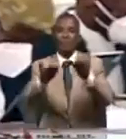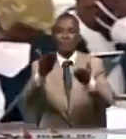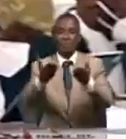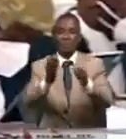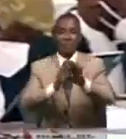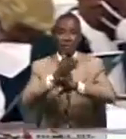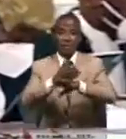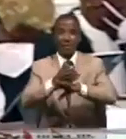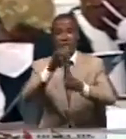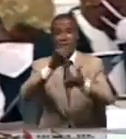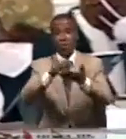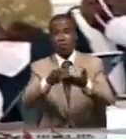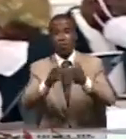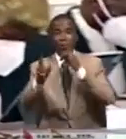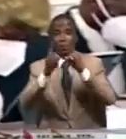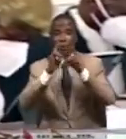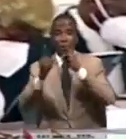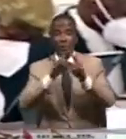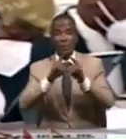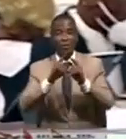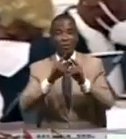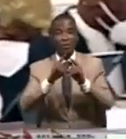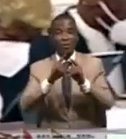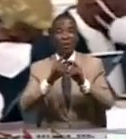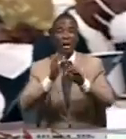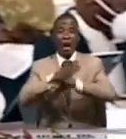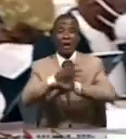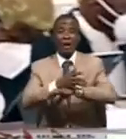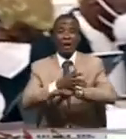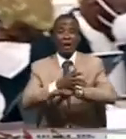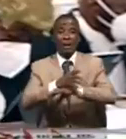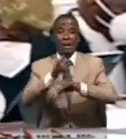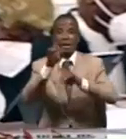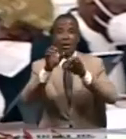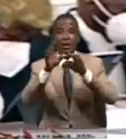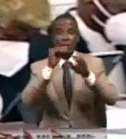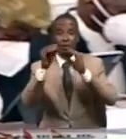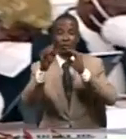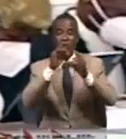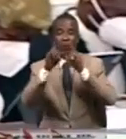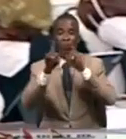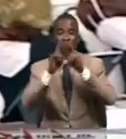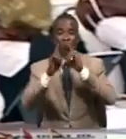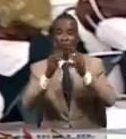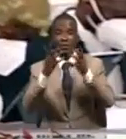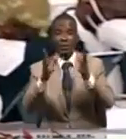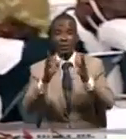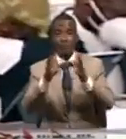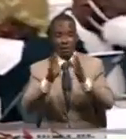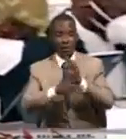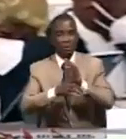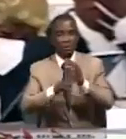the evidence on behalf of the plaintiff has been given, close the plaintiff's case, and the defendant may then state the case for the